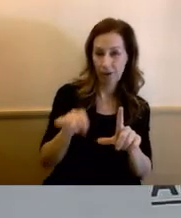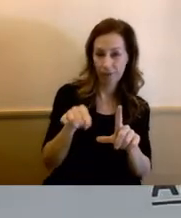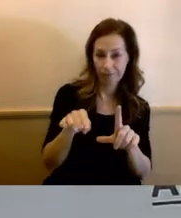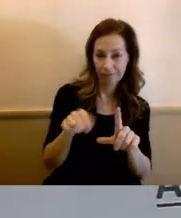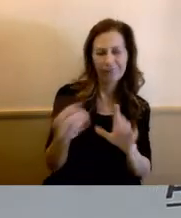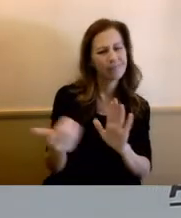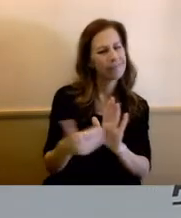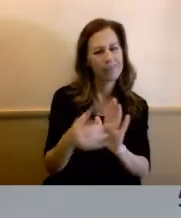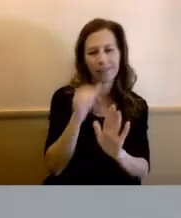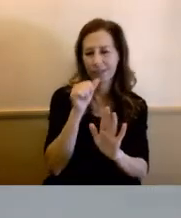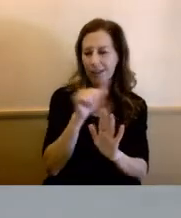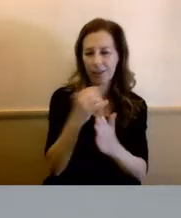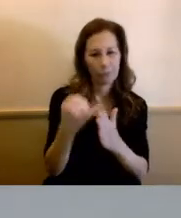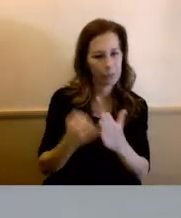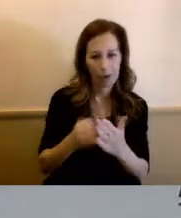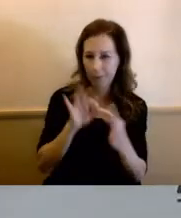scale.